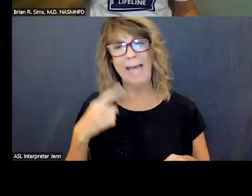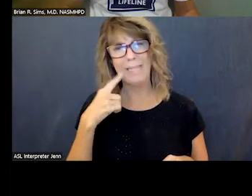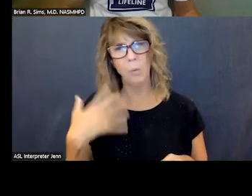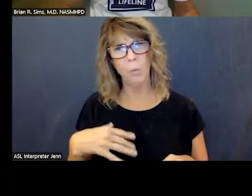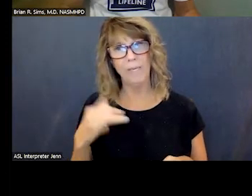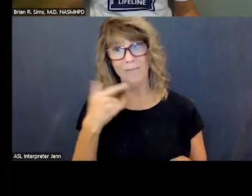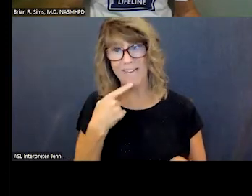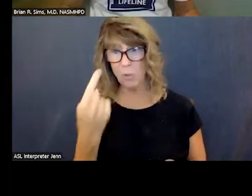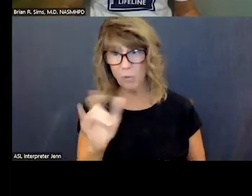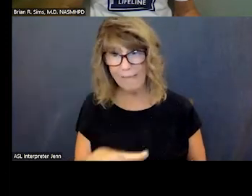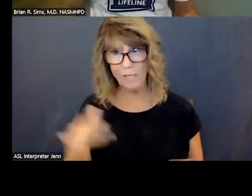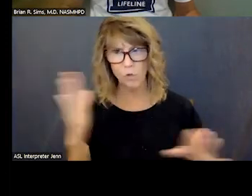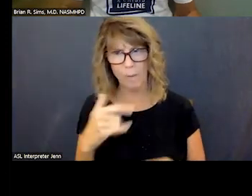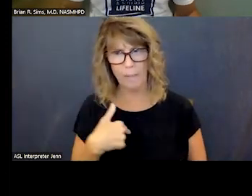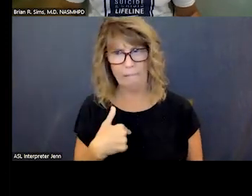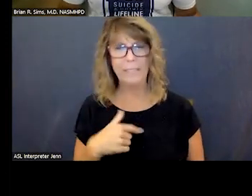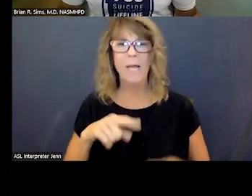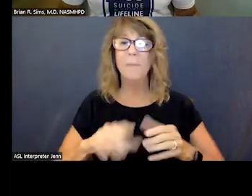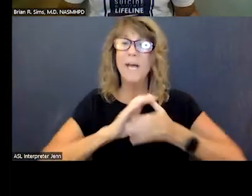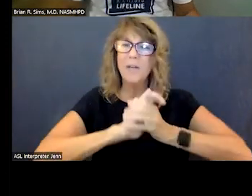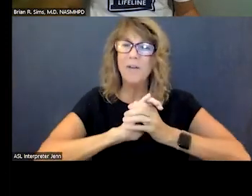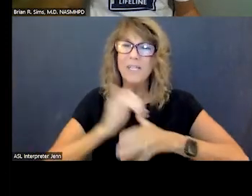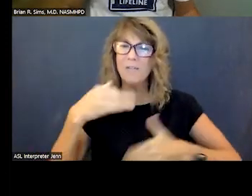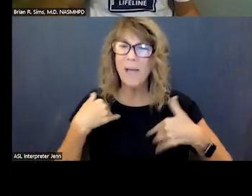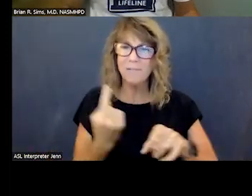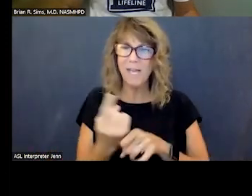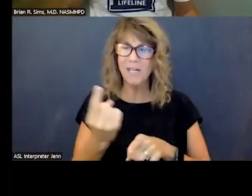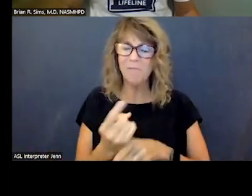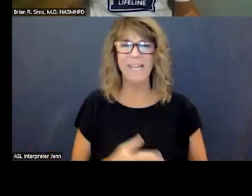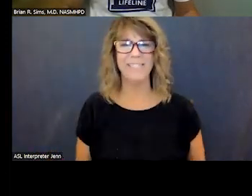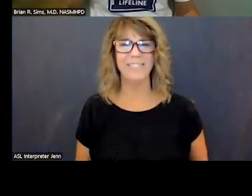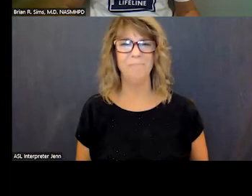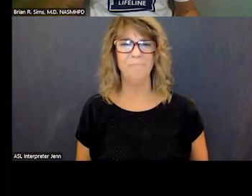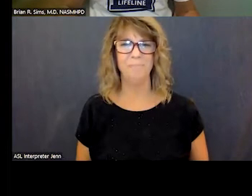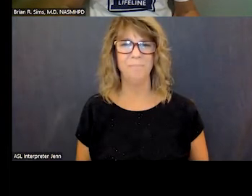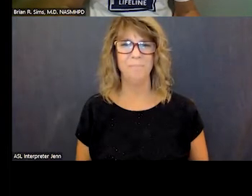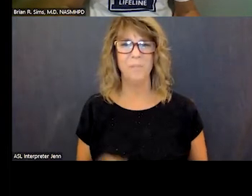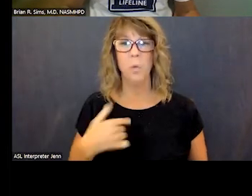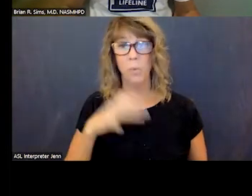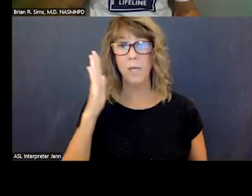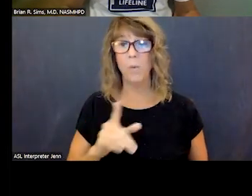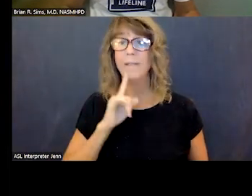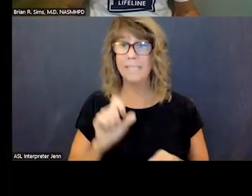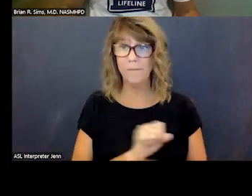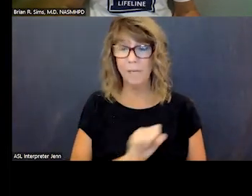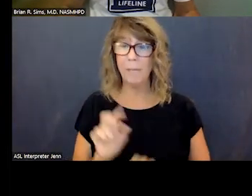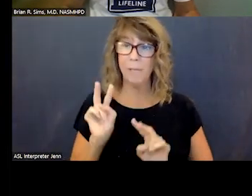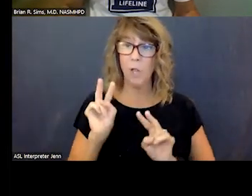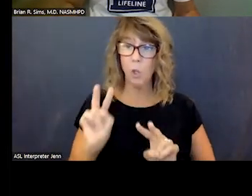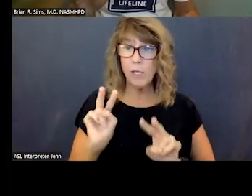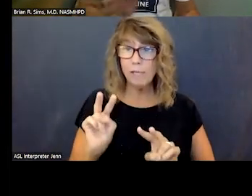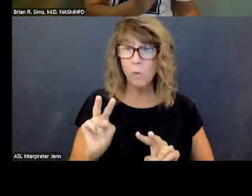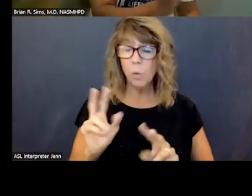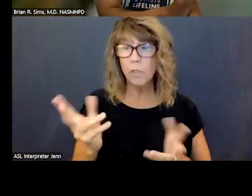if I did say that. But just congratulations to you if you got it correct. We will definitely be looking for